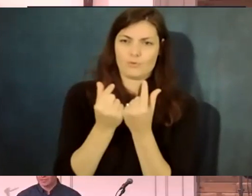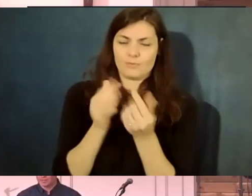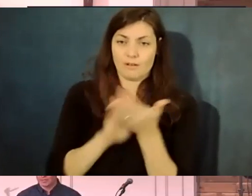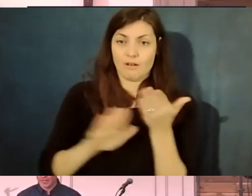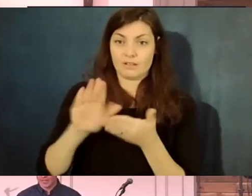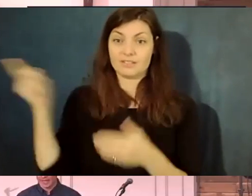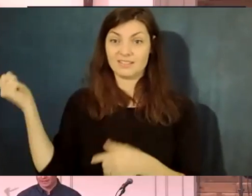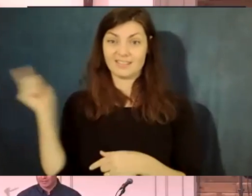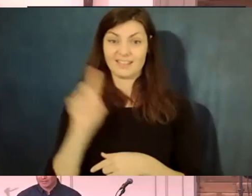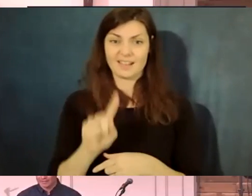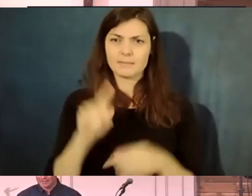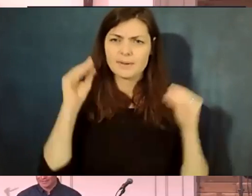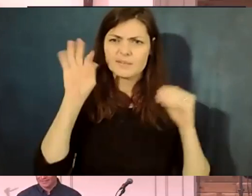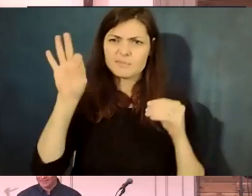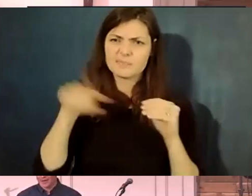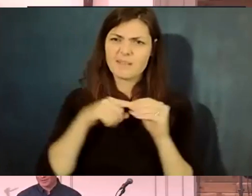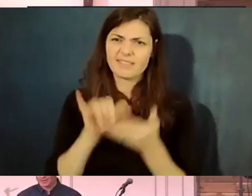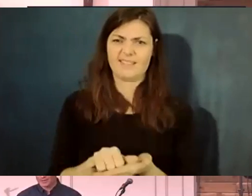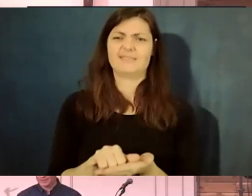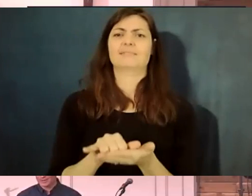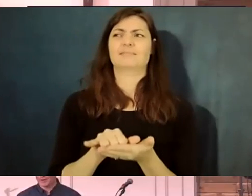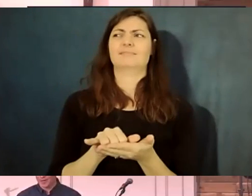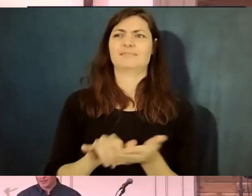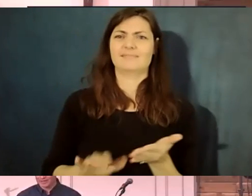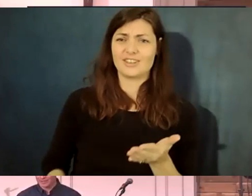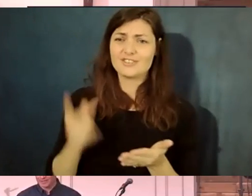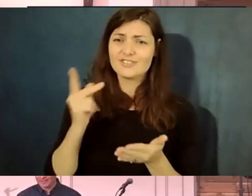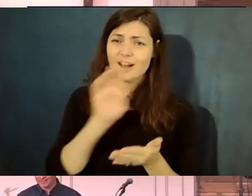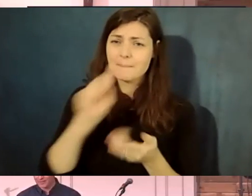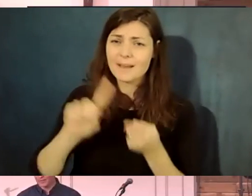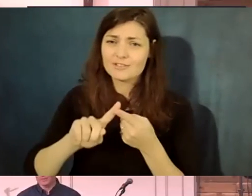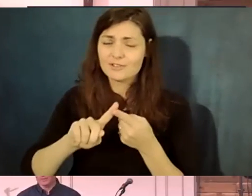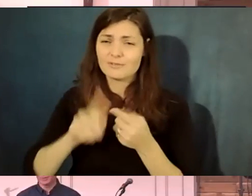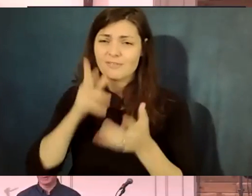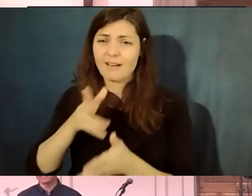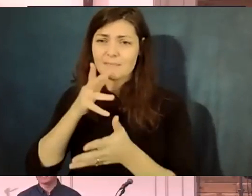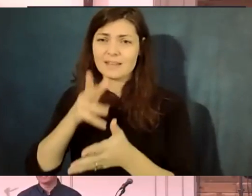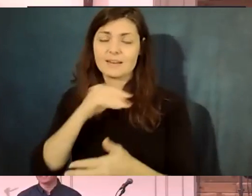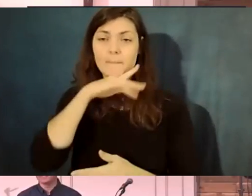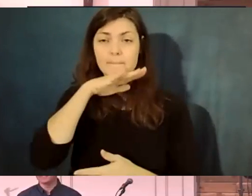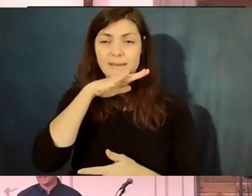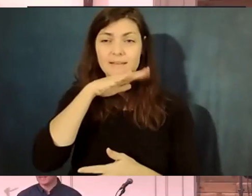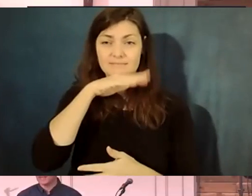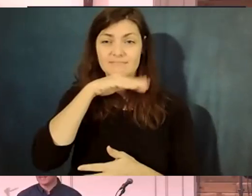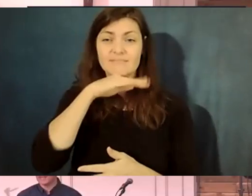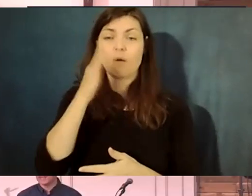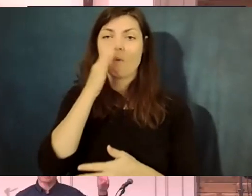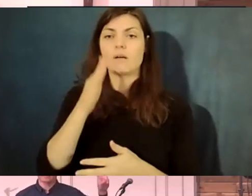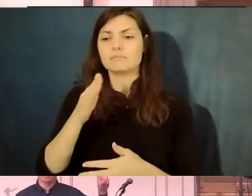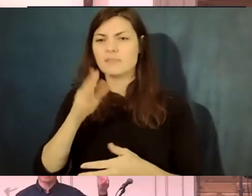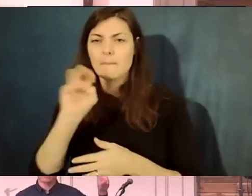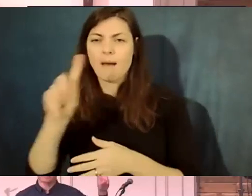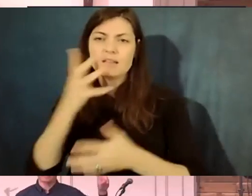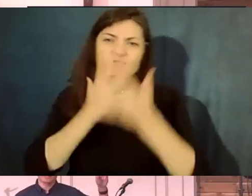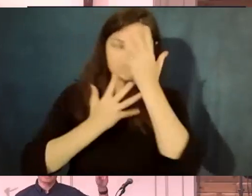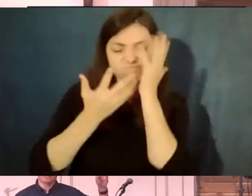he preached on that. Dog returns to its own vomit, and a pig, you know, wallow in the mud. Actually, the dog returns to his own vomit